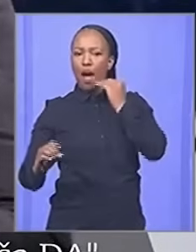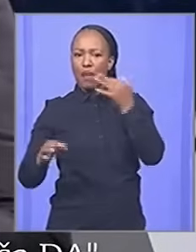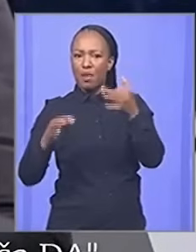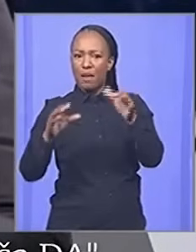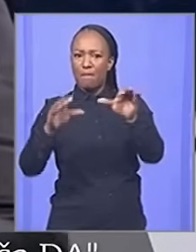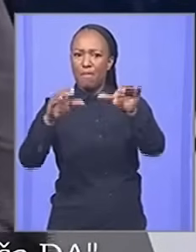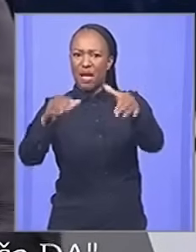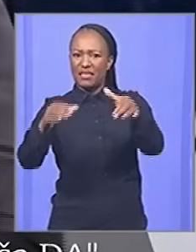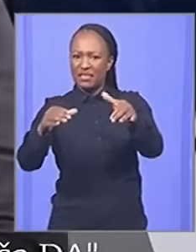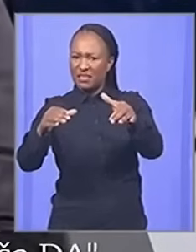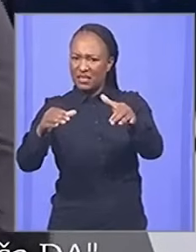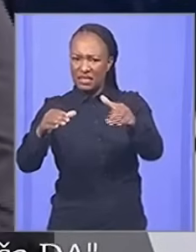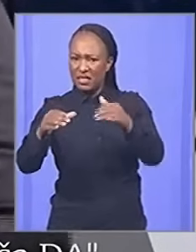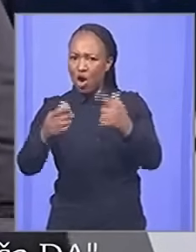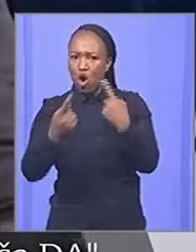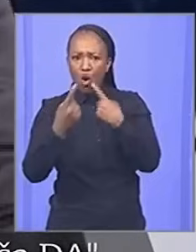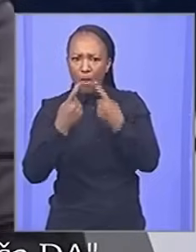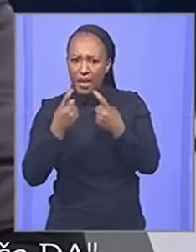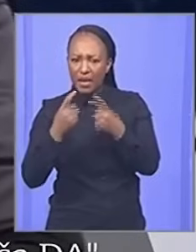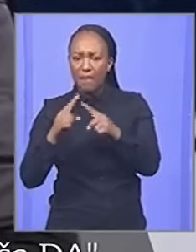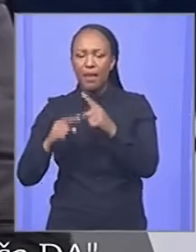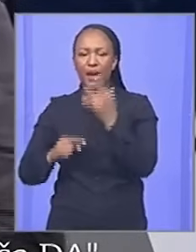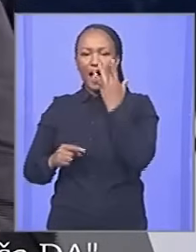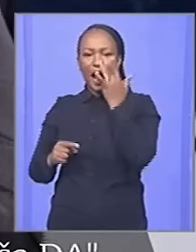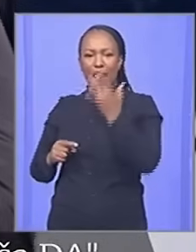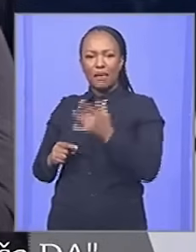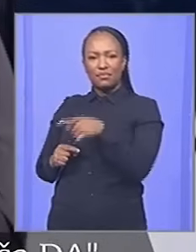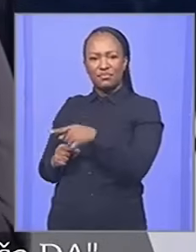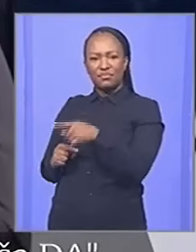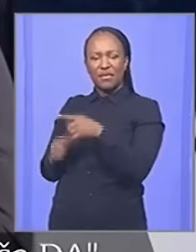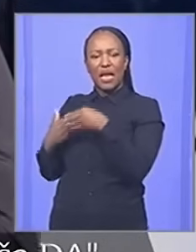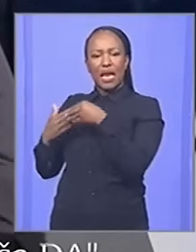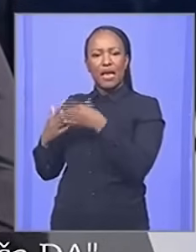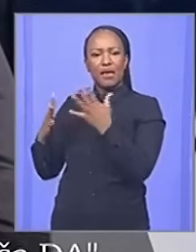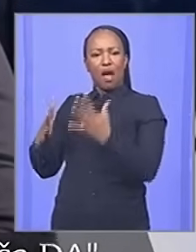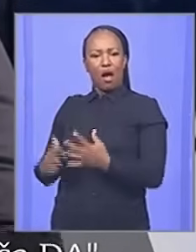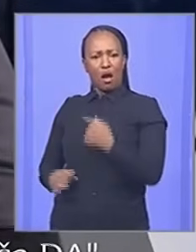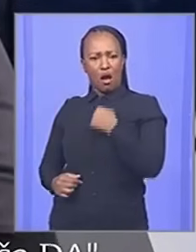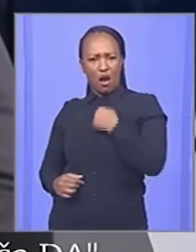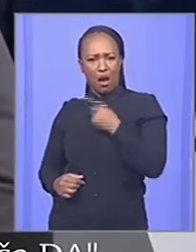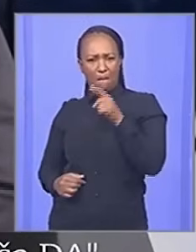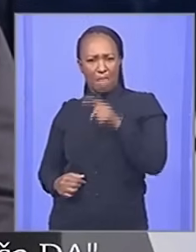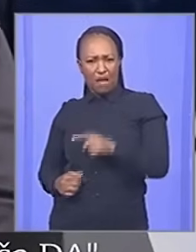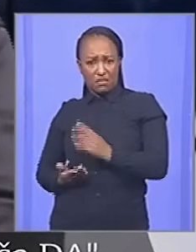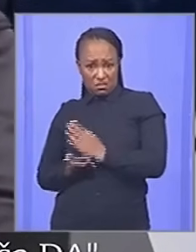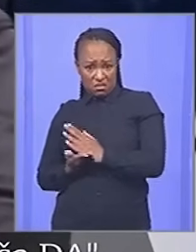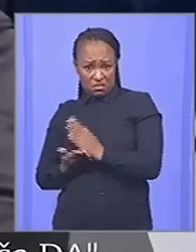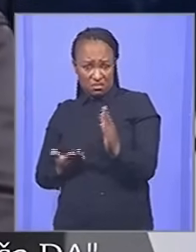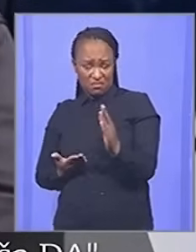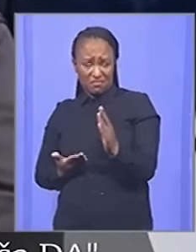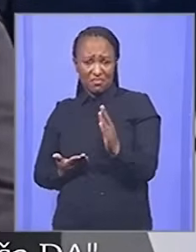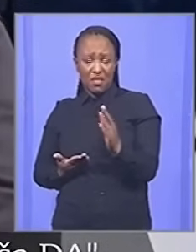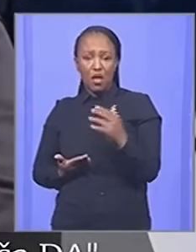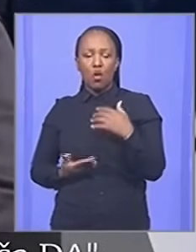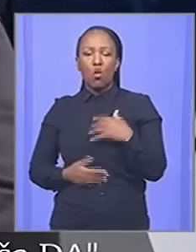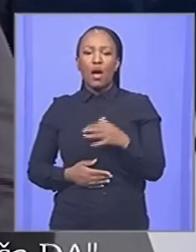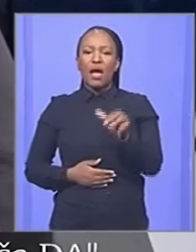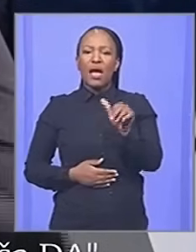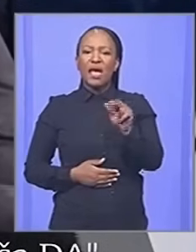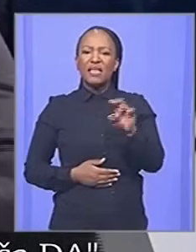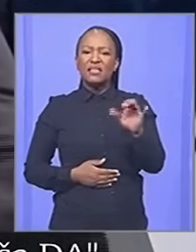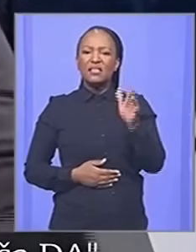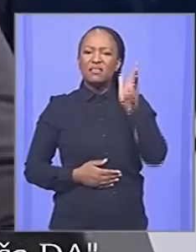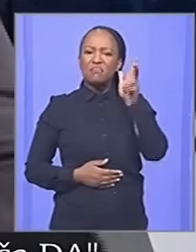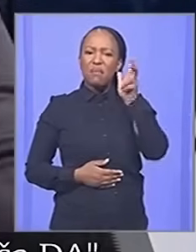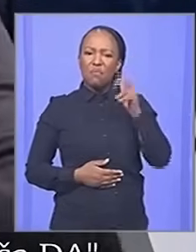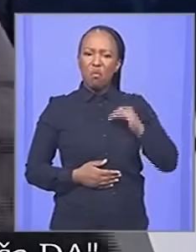colored leader must now first, she spiel. The colored leader, I would not need a complaint. And if the ANC is going to listen to this woman, the only